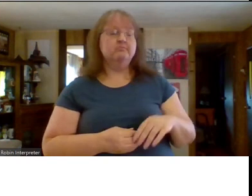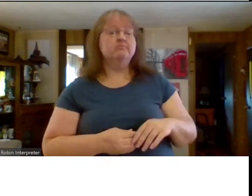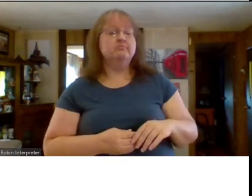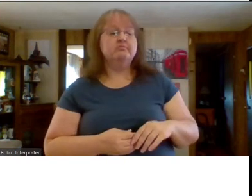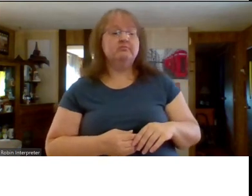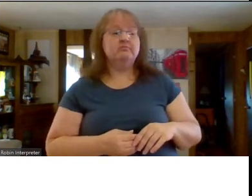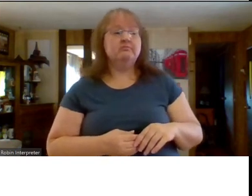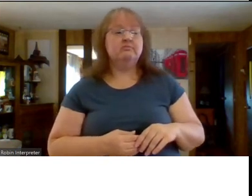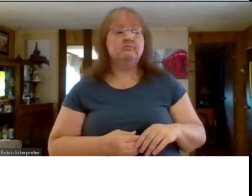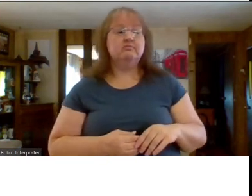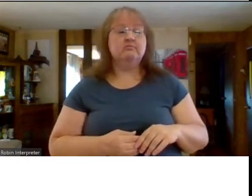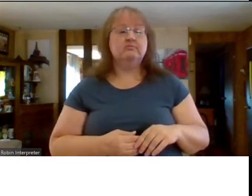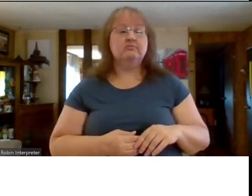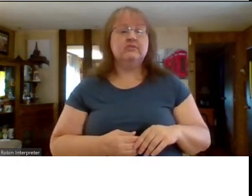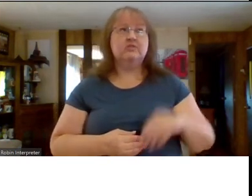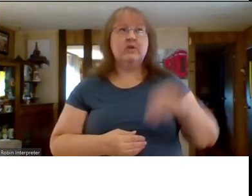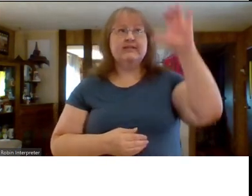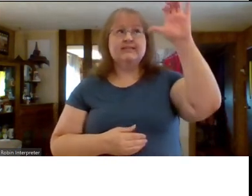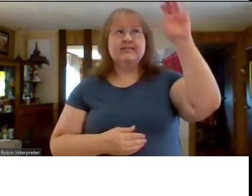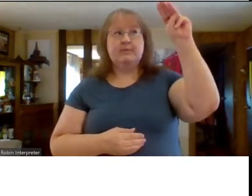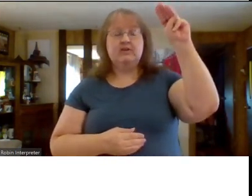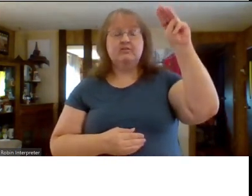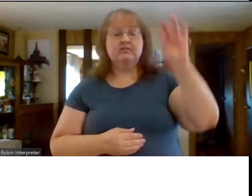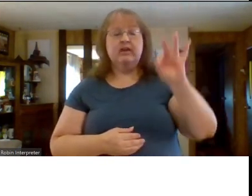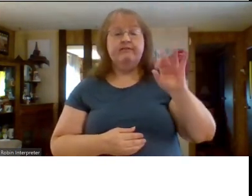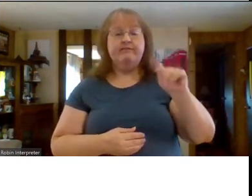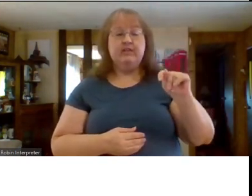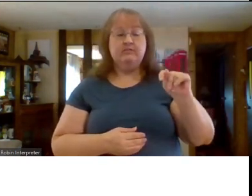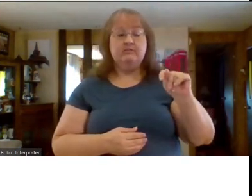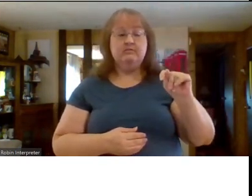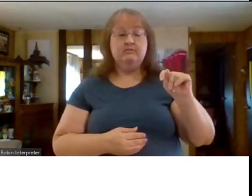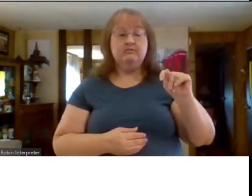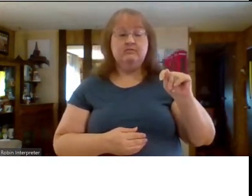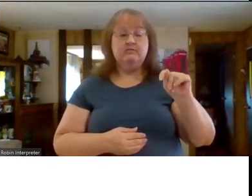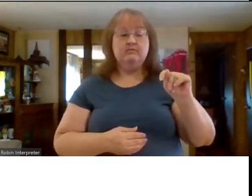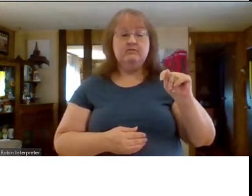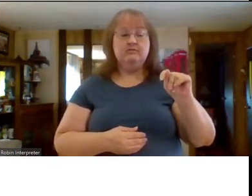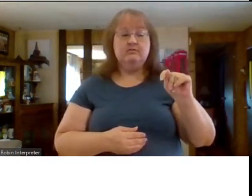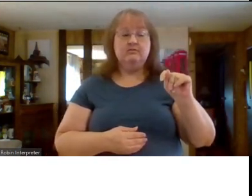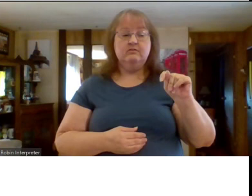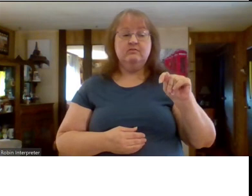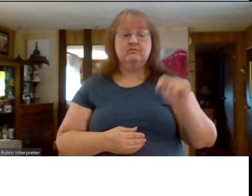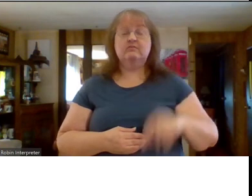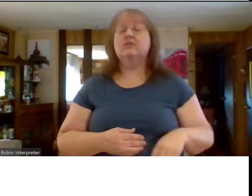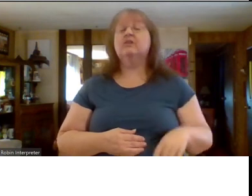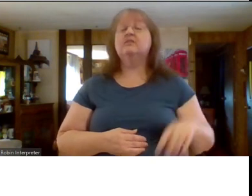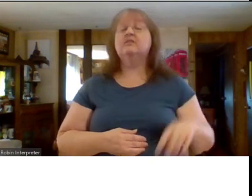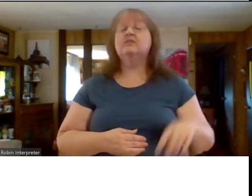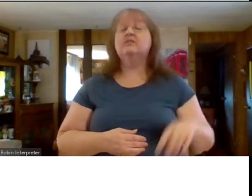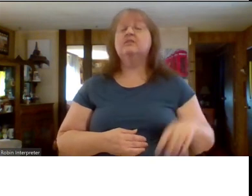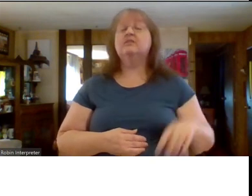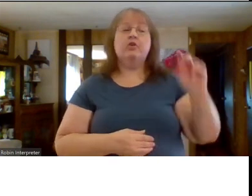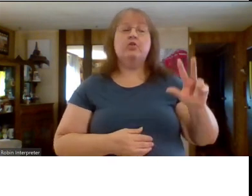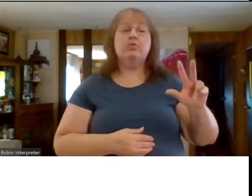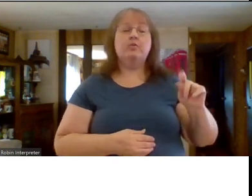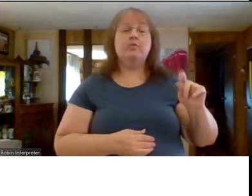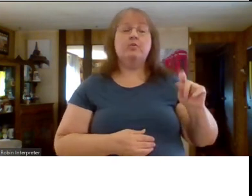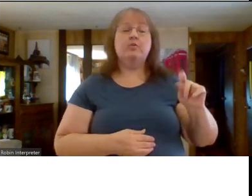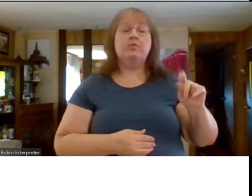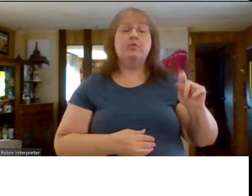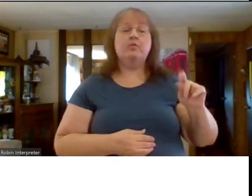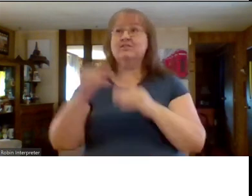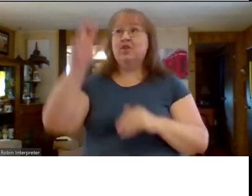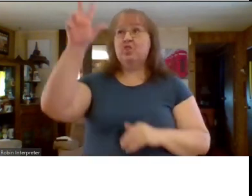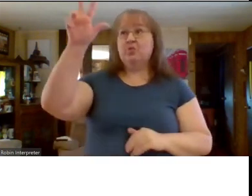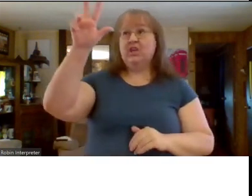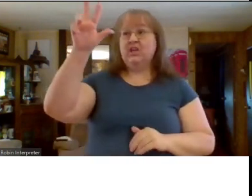to leave centimeters on top and put feet at the bottom. All right, I have 3 centimeters, but I don't know the feet. So I'm going to